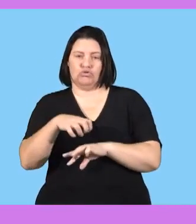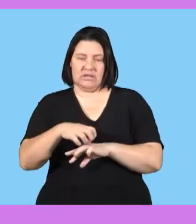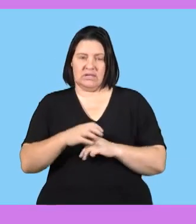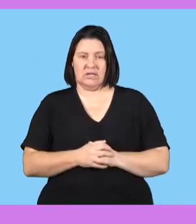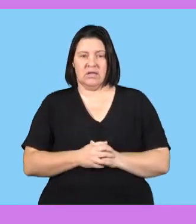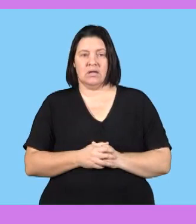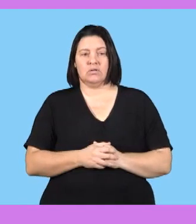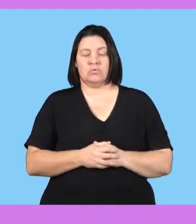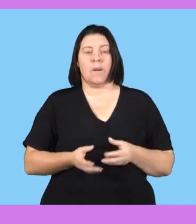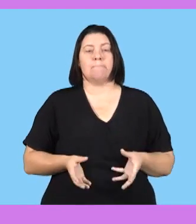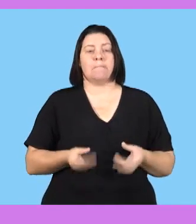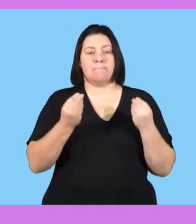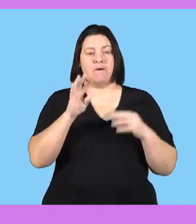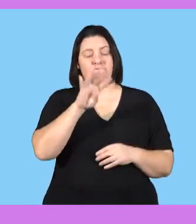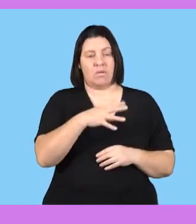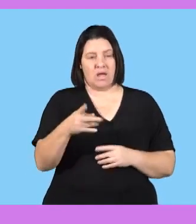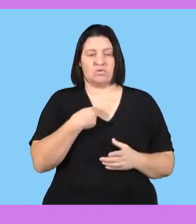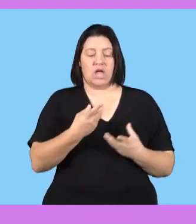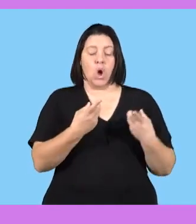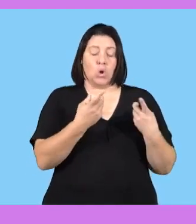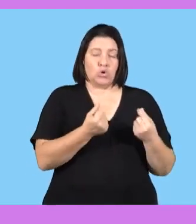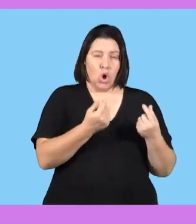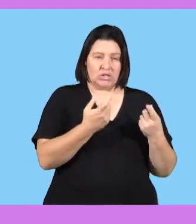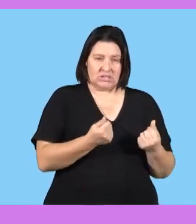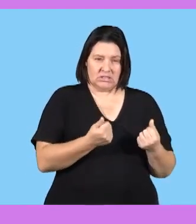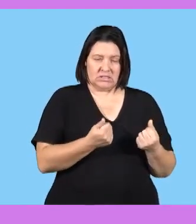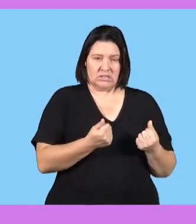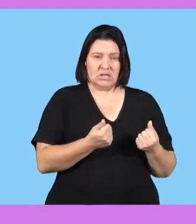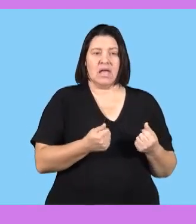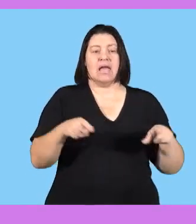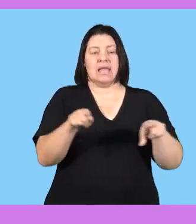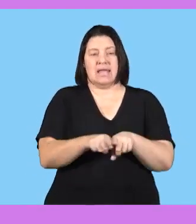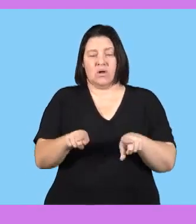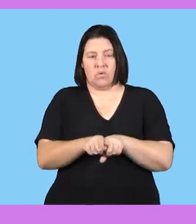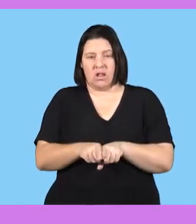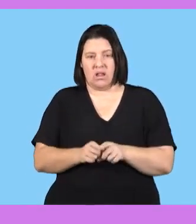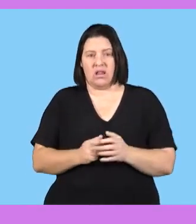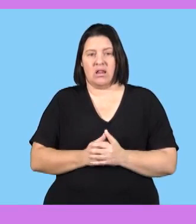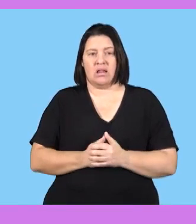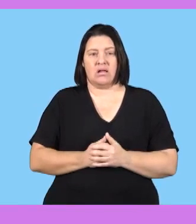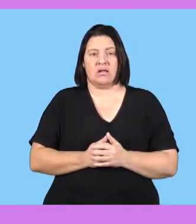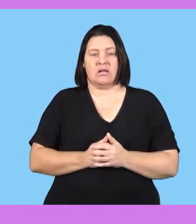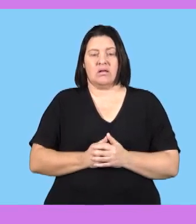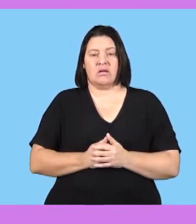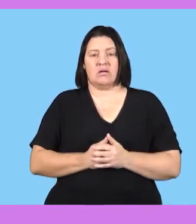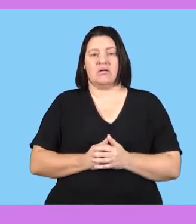jewelry. So now, to get the formula, we will say cost equals,